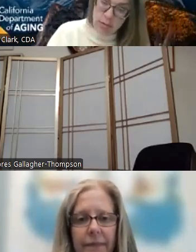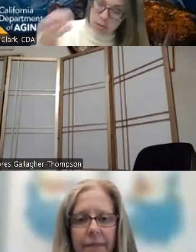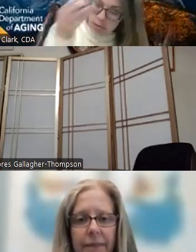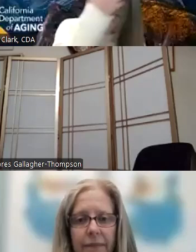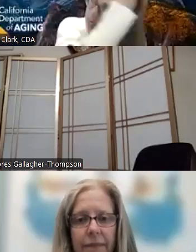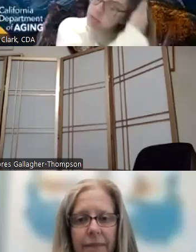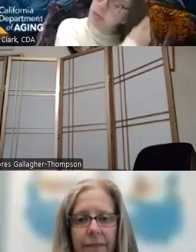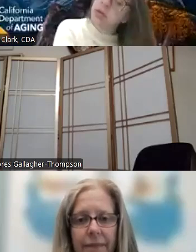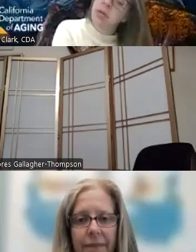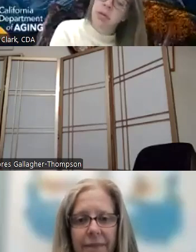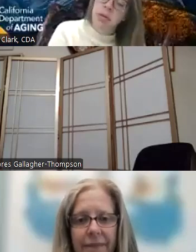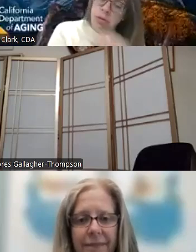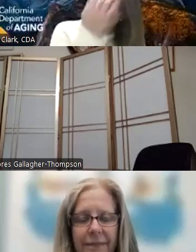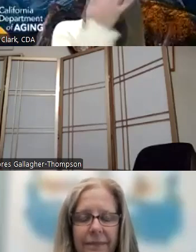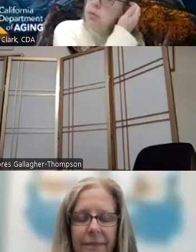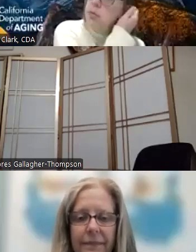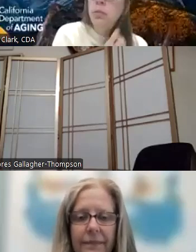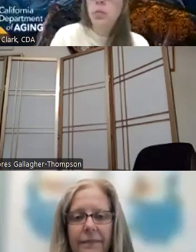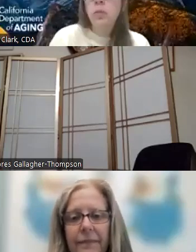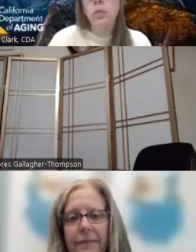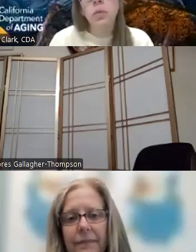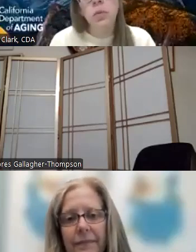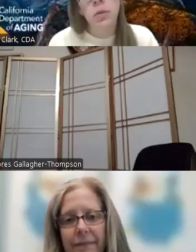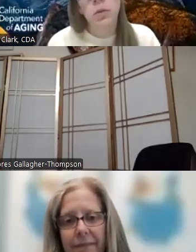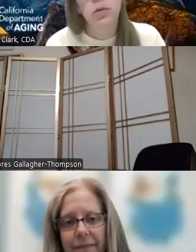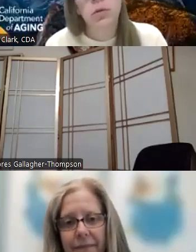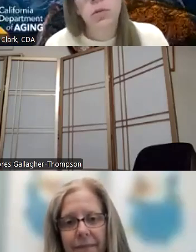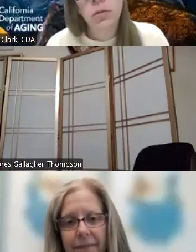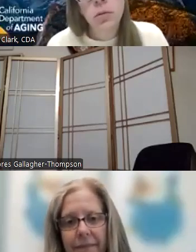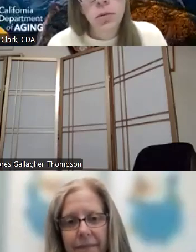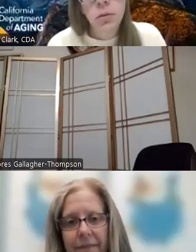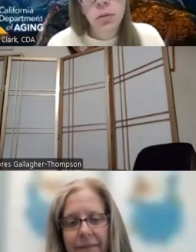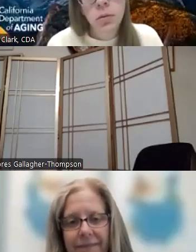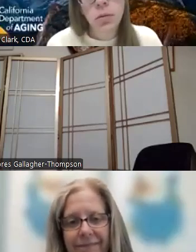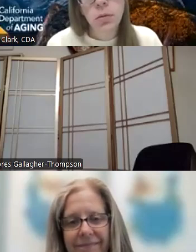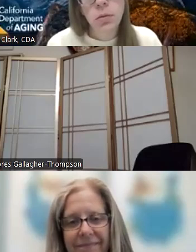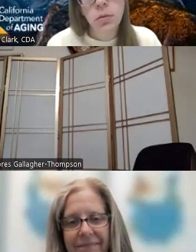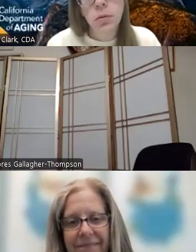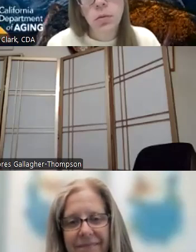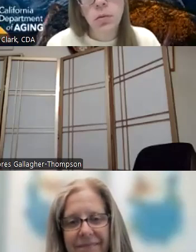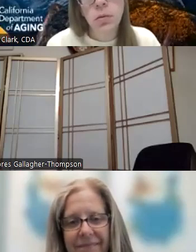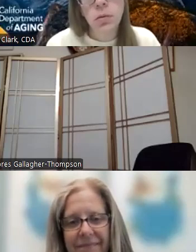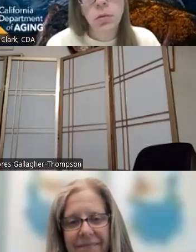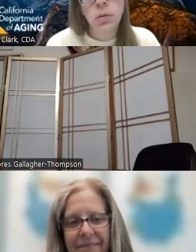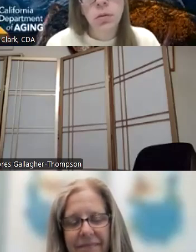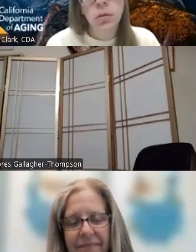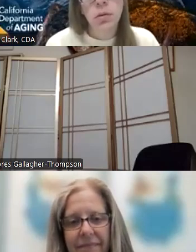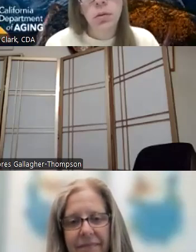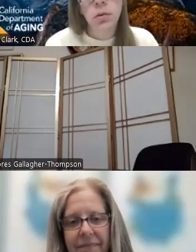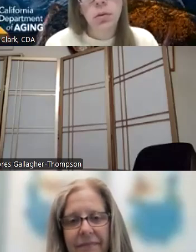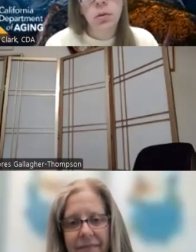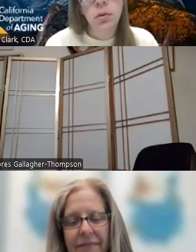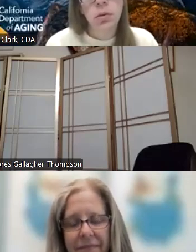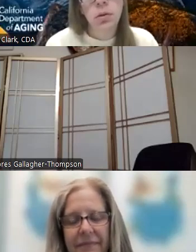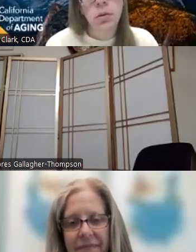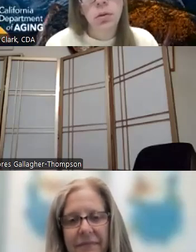mean, I ask that in part because I do this other work and people come up to me and say, oh, by the way, I have a family member with